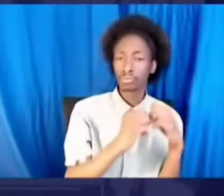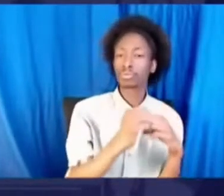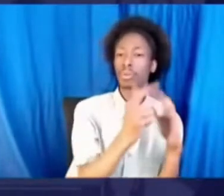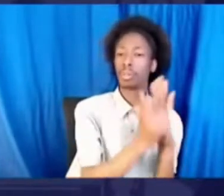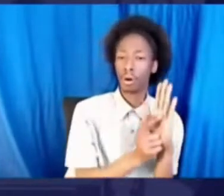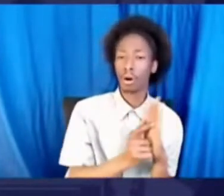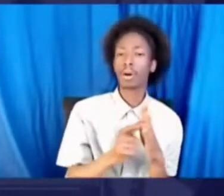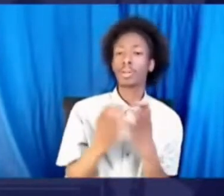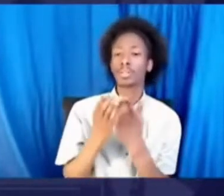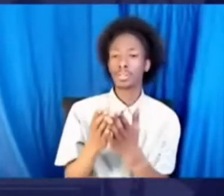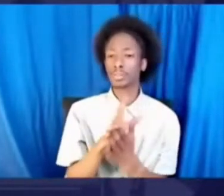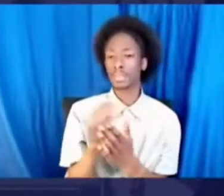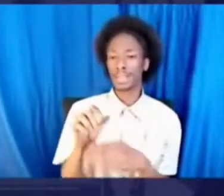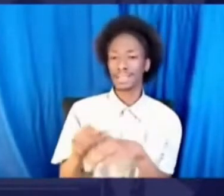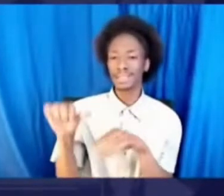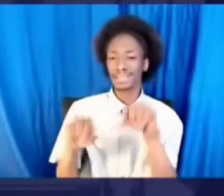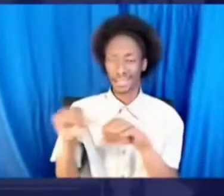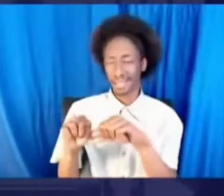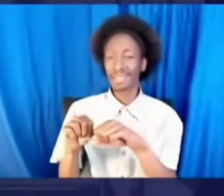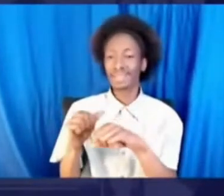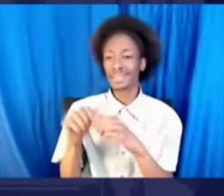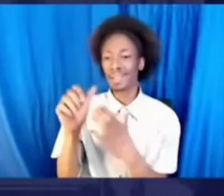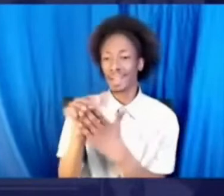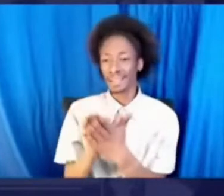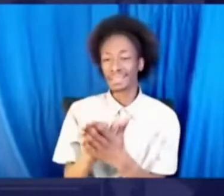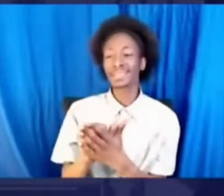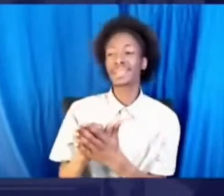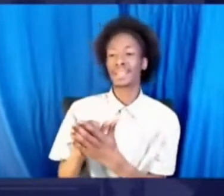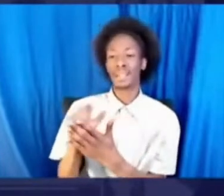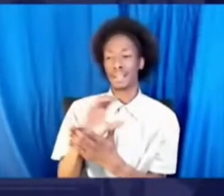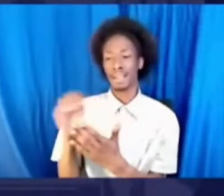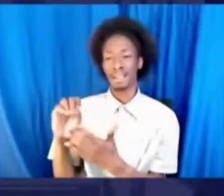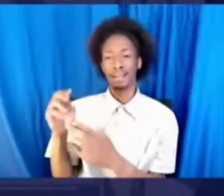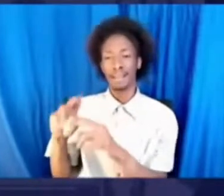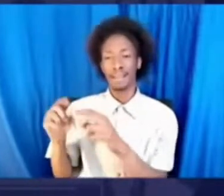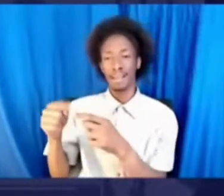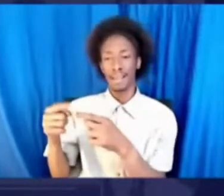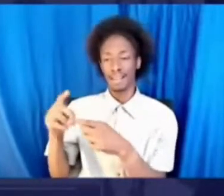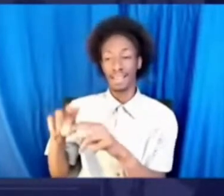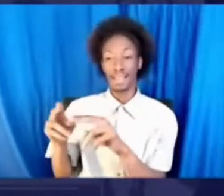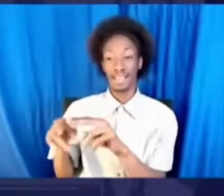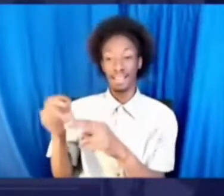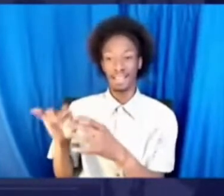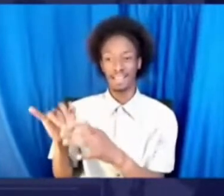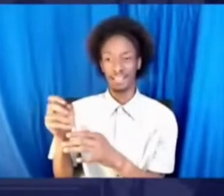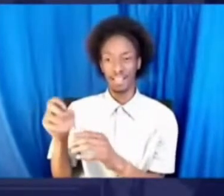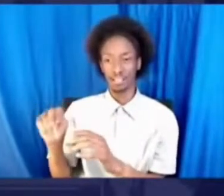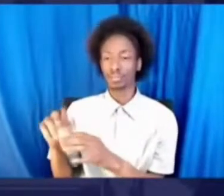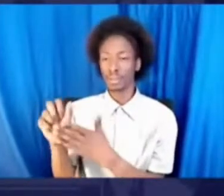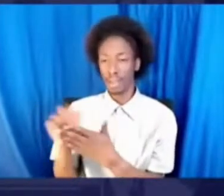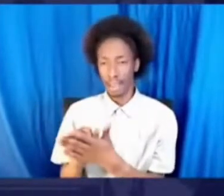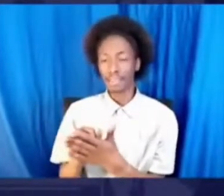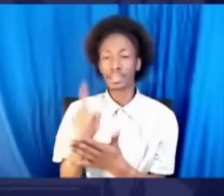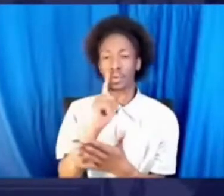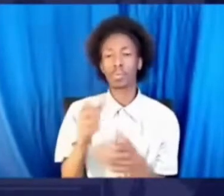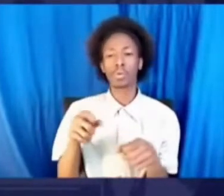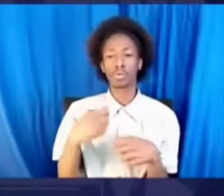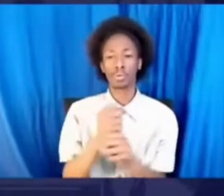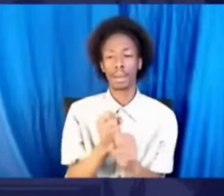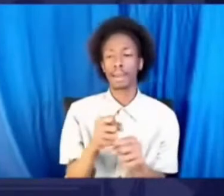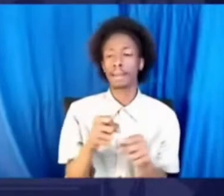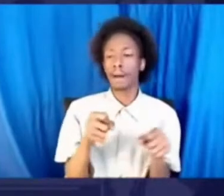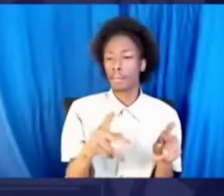and Inflation Reduction Act, will create good-paying jobs and growth opportunities for